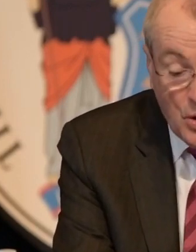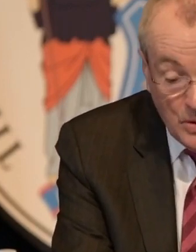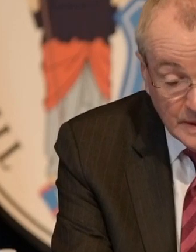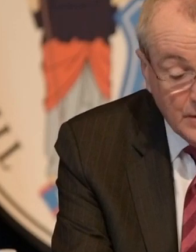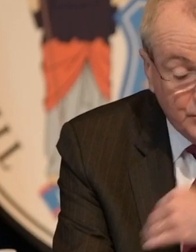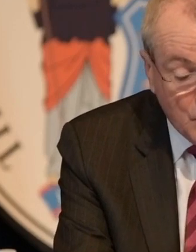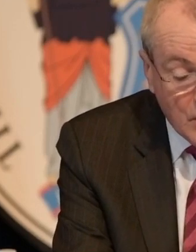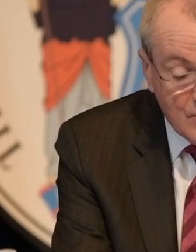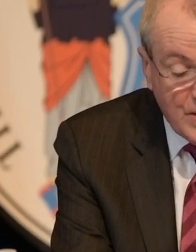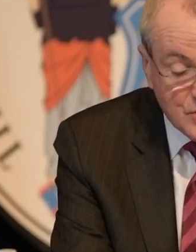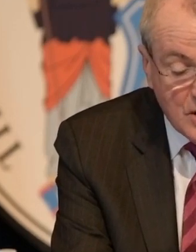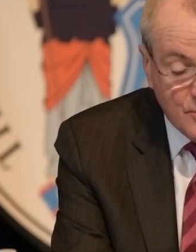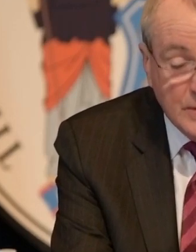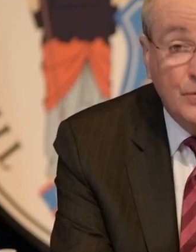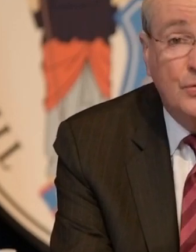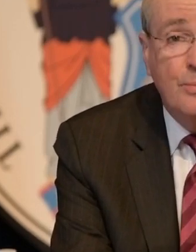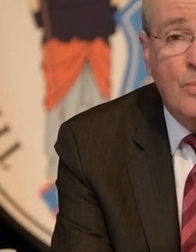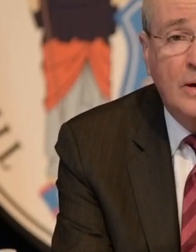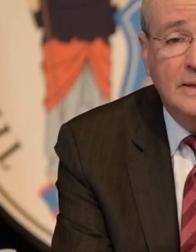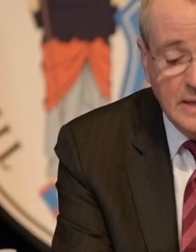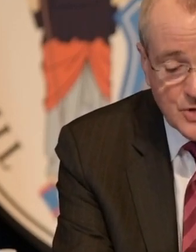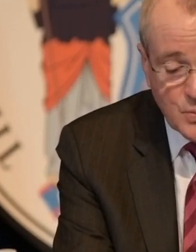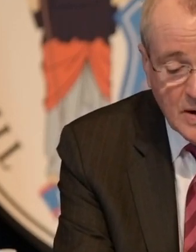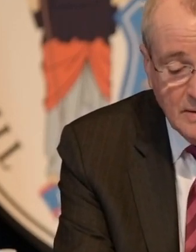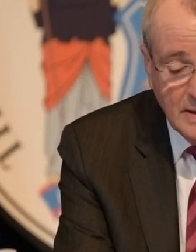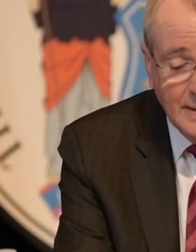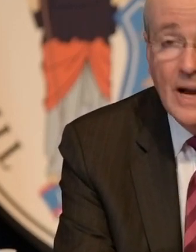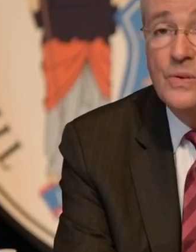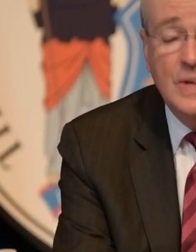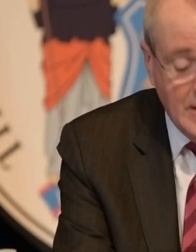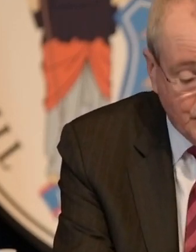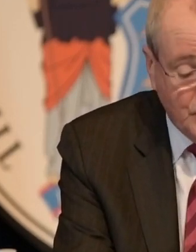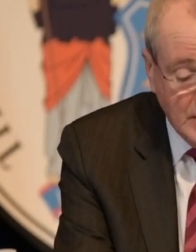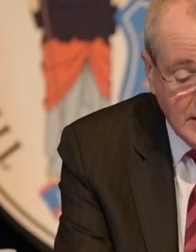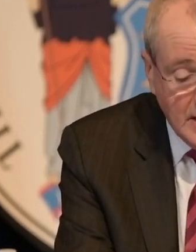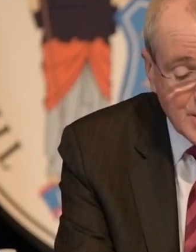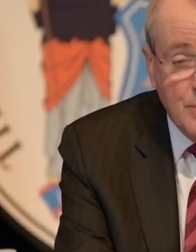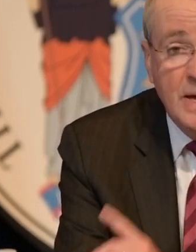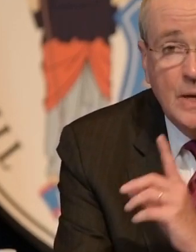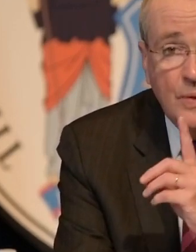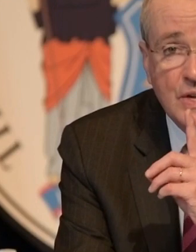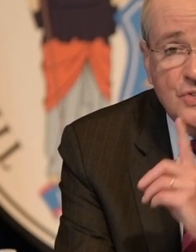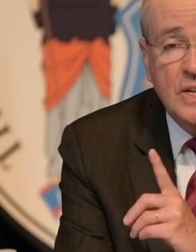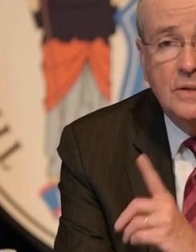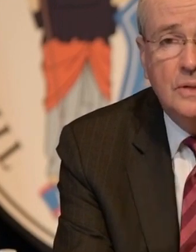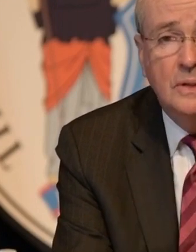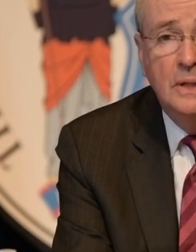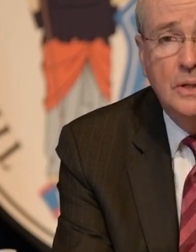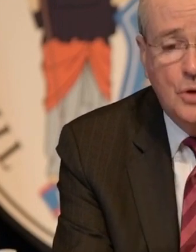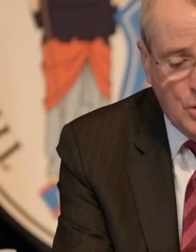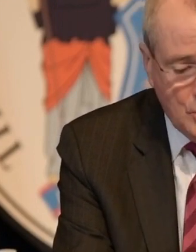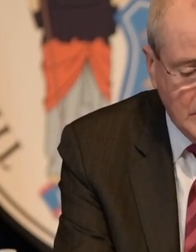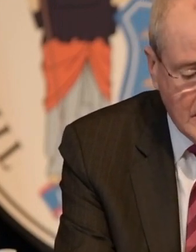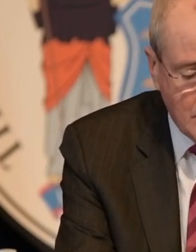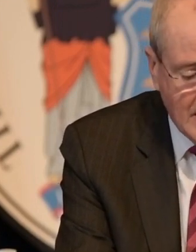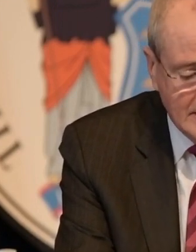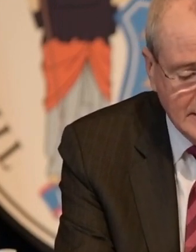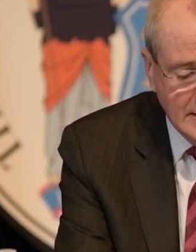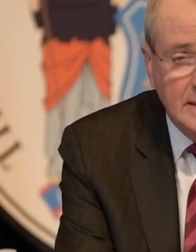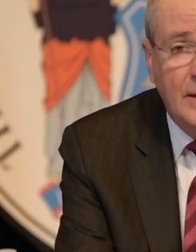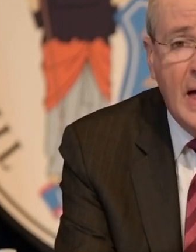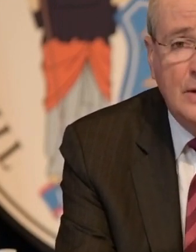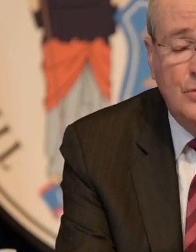you all and us to wear a face covering at the supermarket and elsewhere, and everything else has been made with a singular goal in